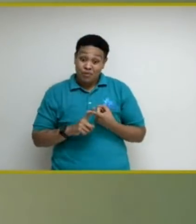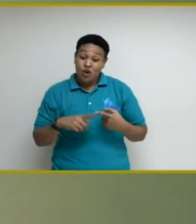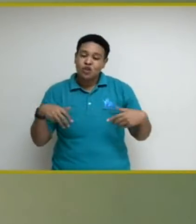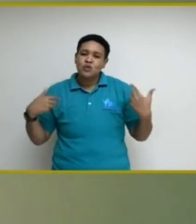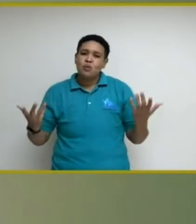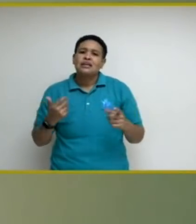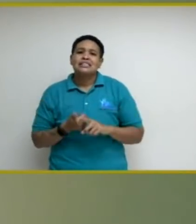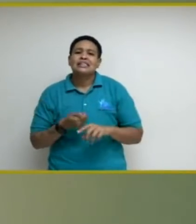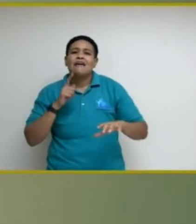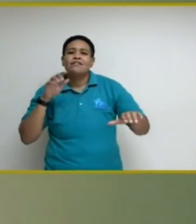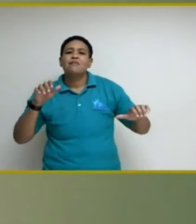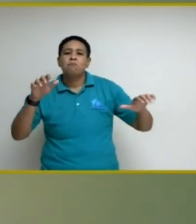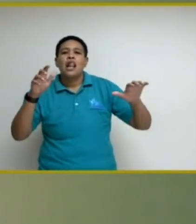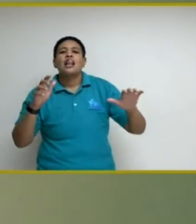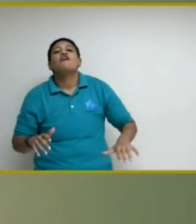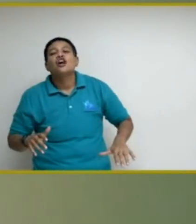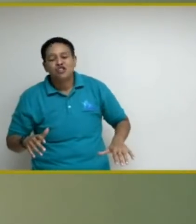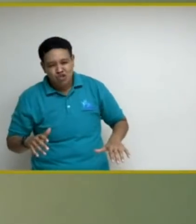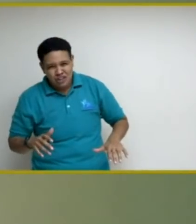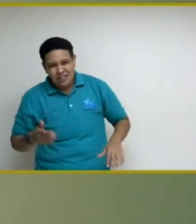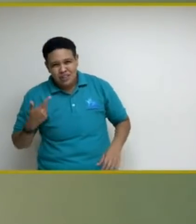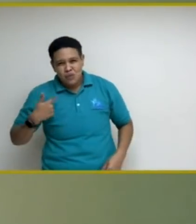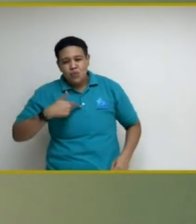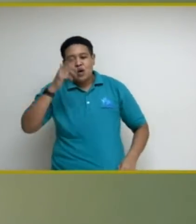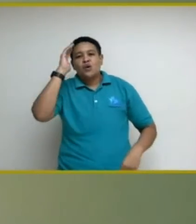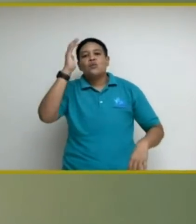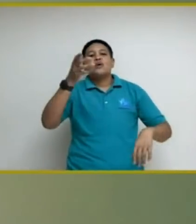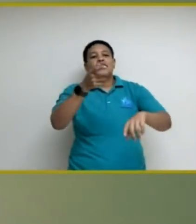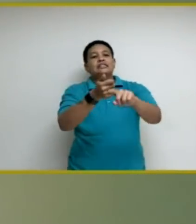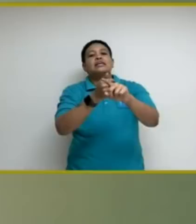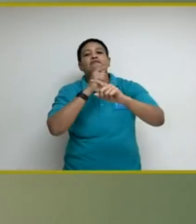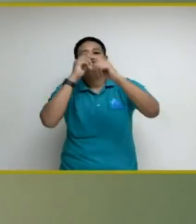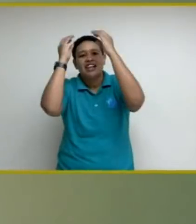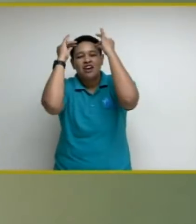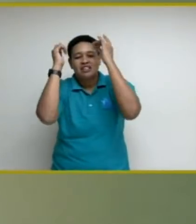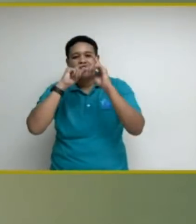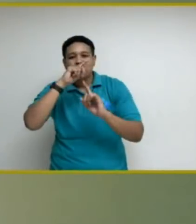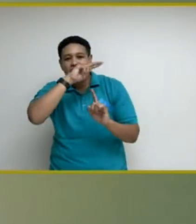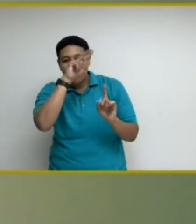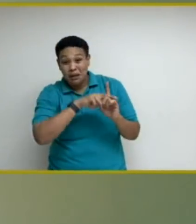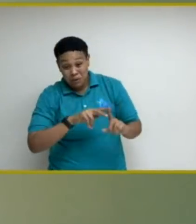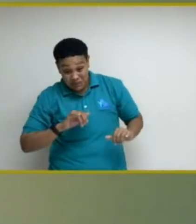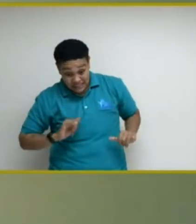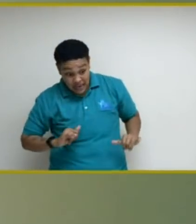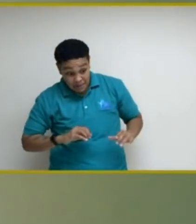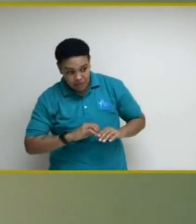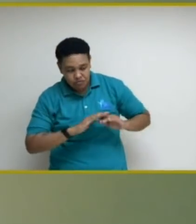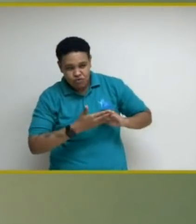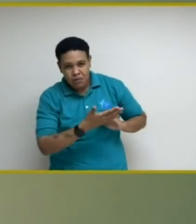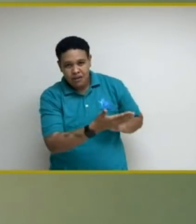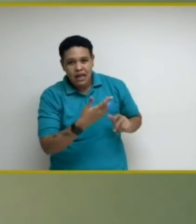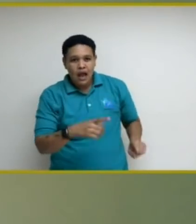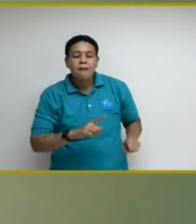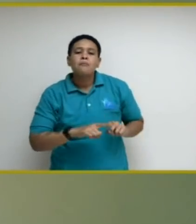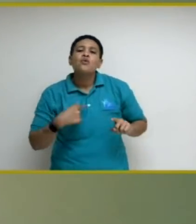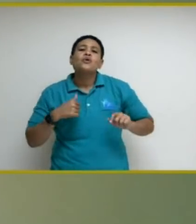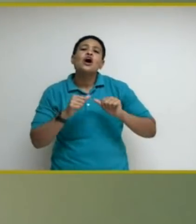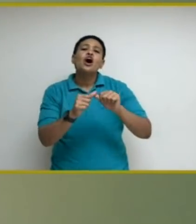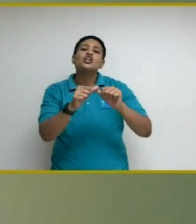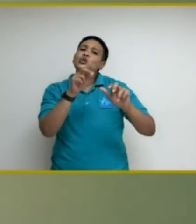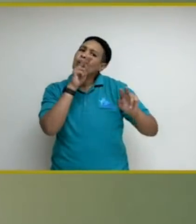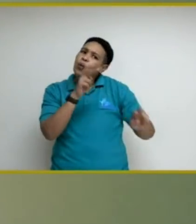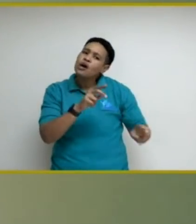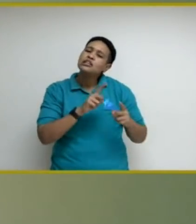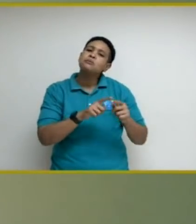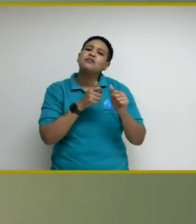the manufacturers, that we will consider implementing same in country. But we continue to watch